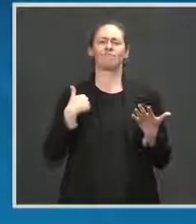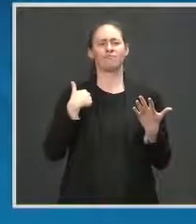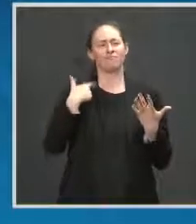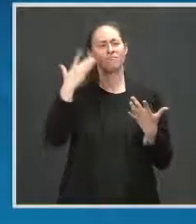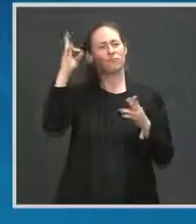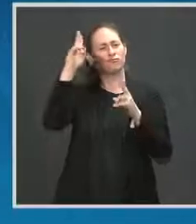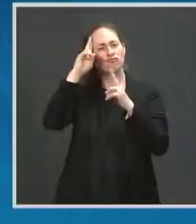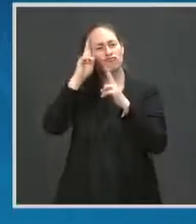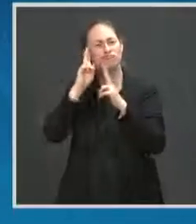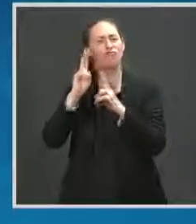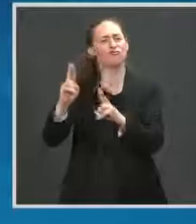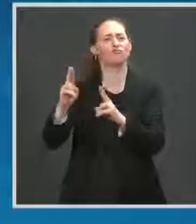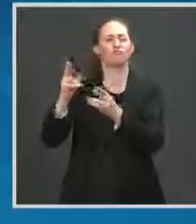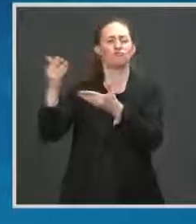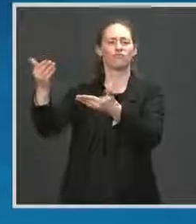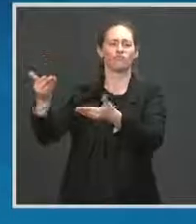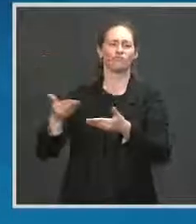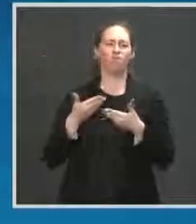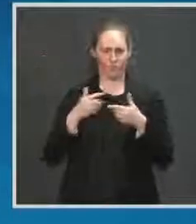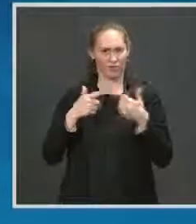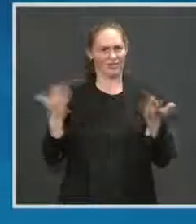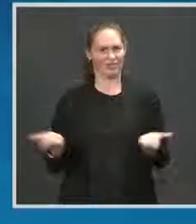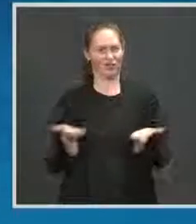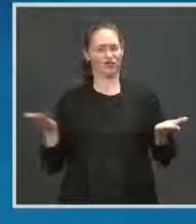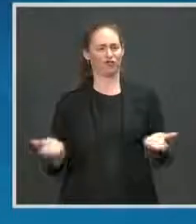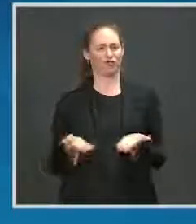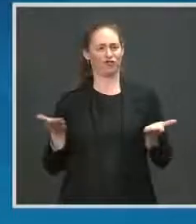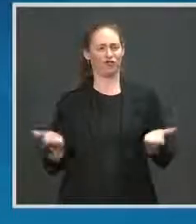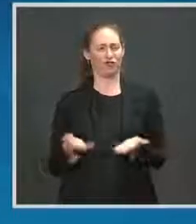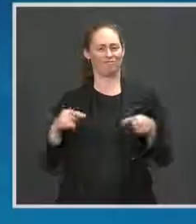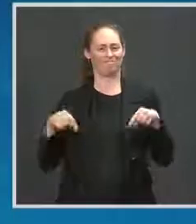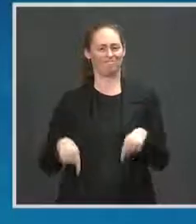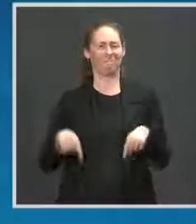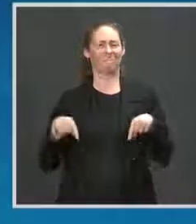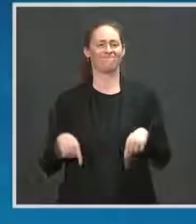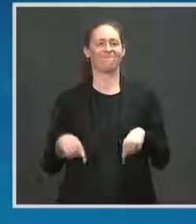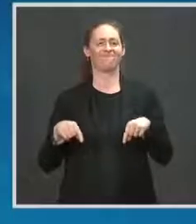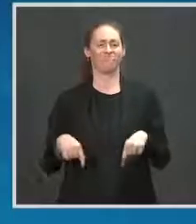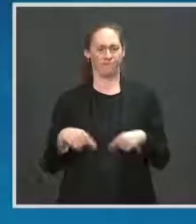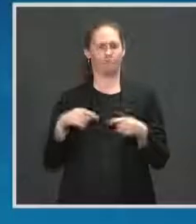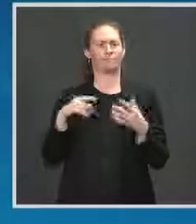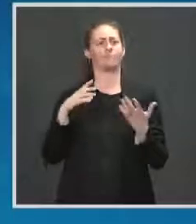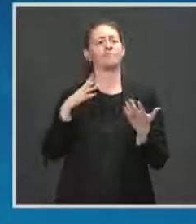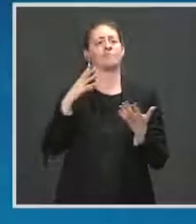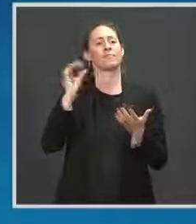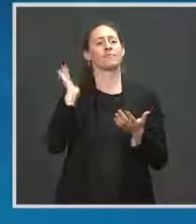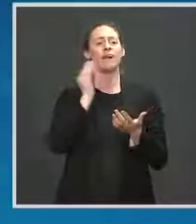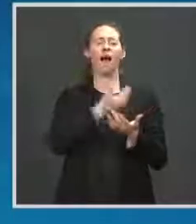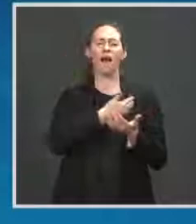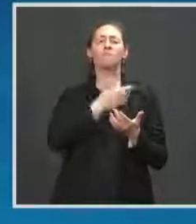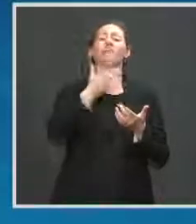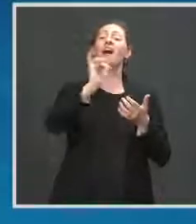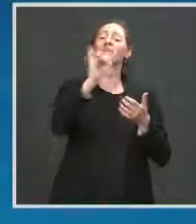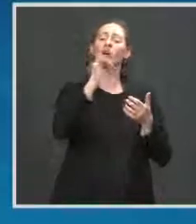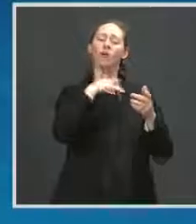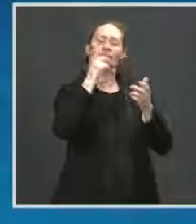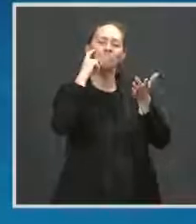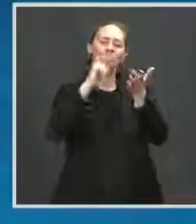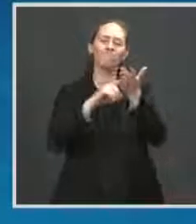Guilford Technical Community College and our greater Triad community. Vice President Harris is the child